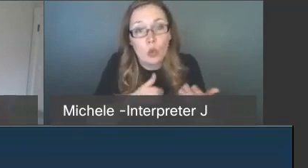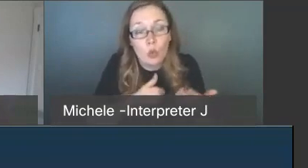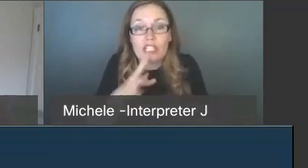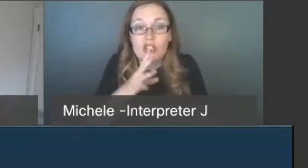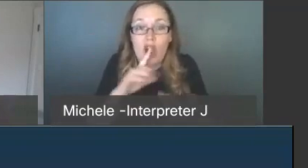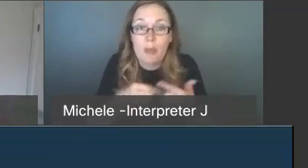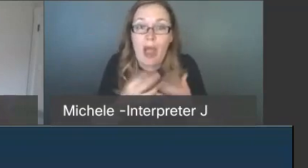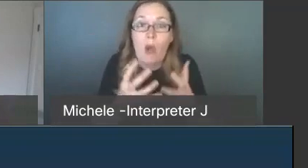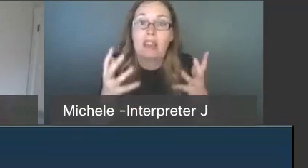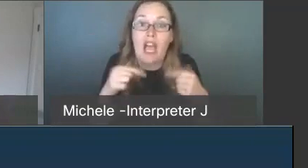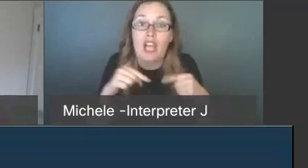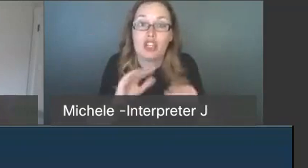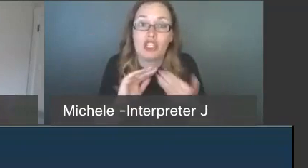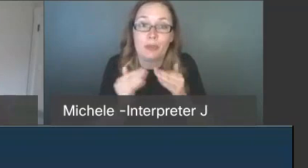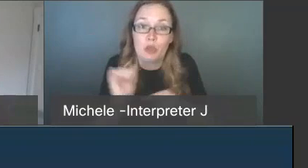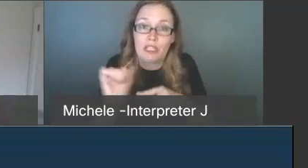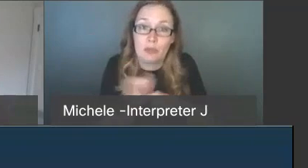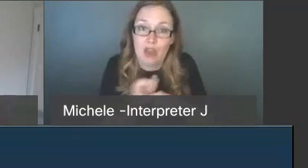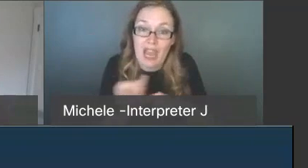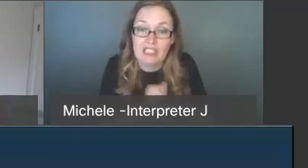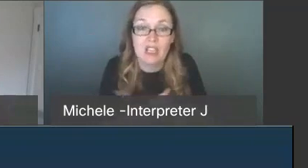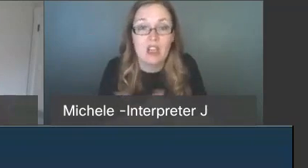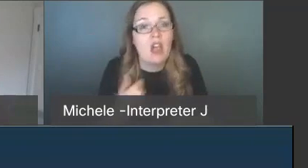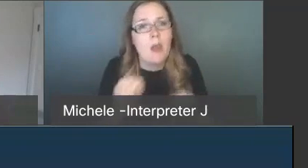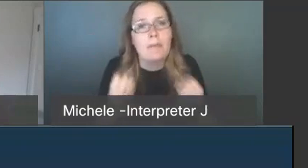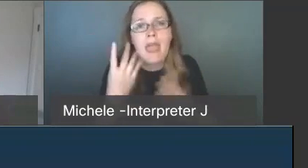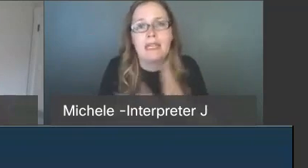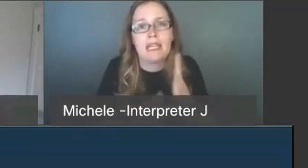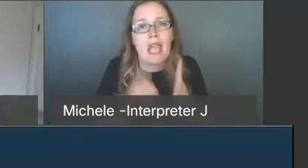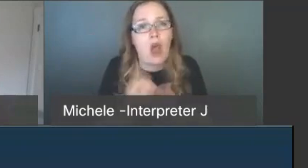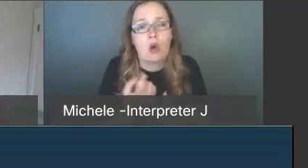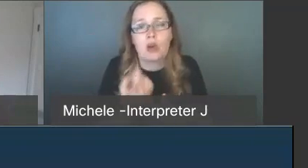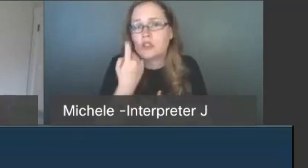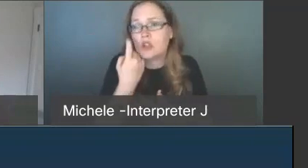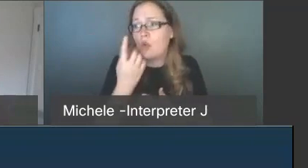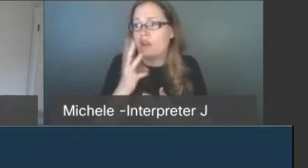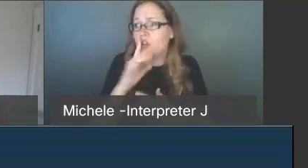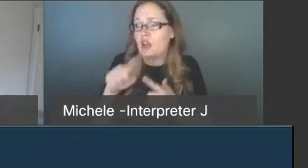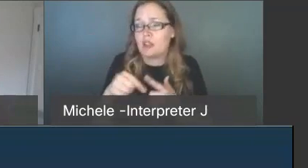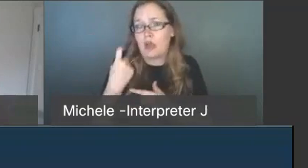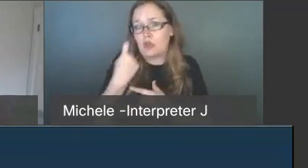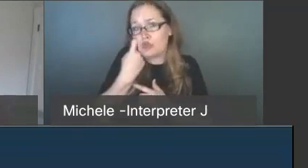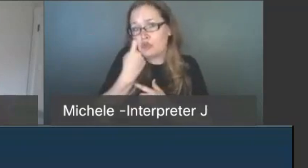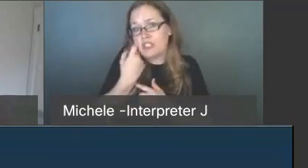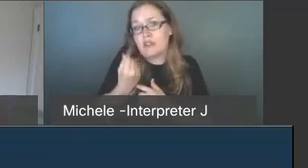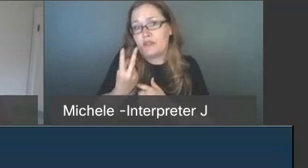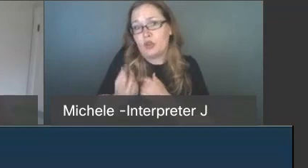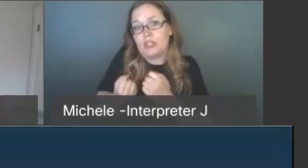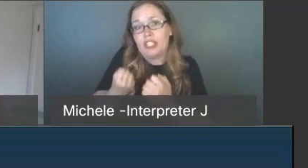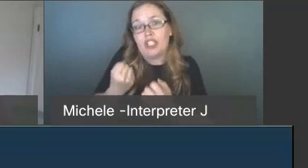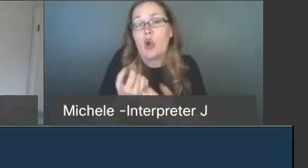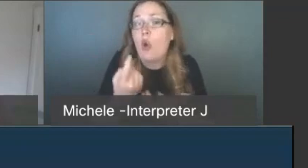practice, this is a question we've spent hours talking about over the last 3 years, is what happens in